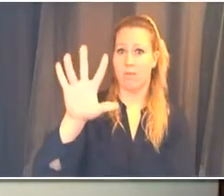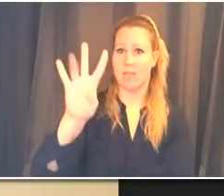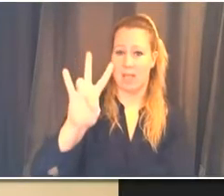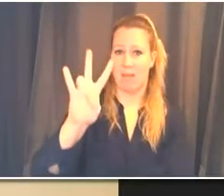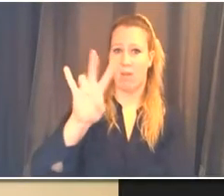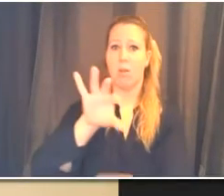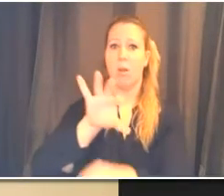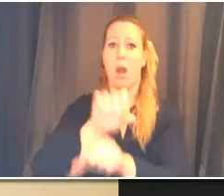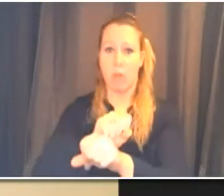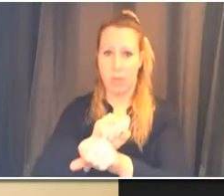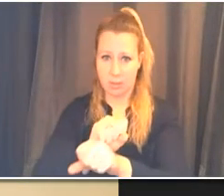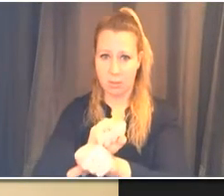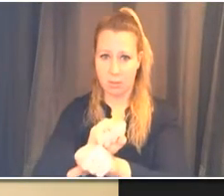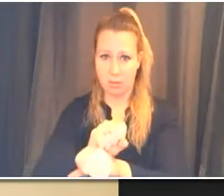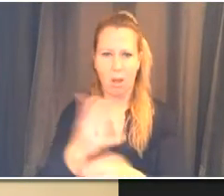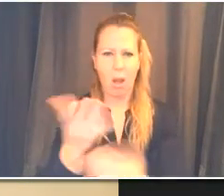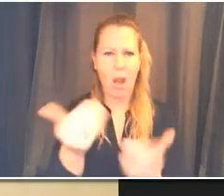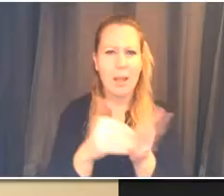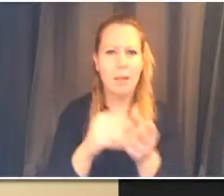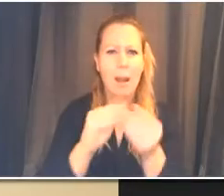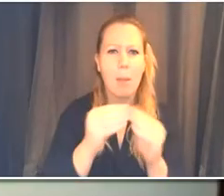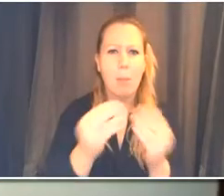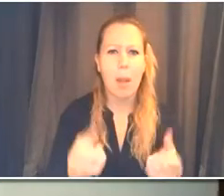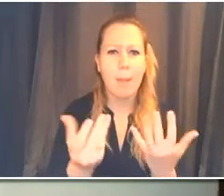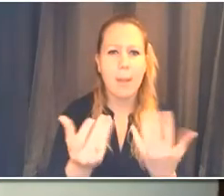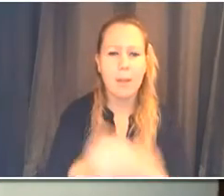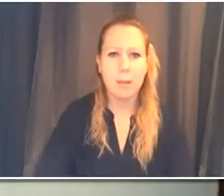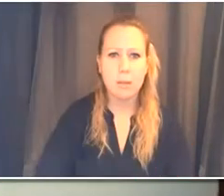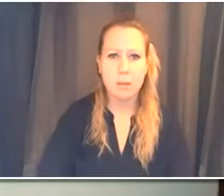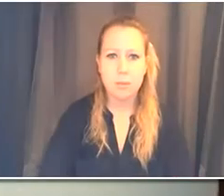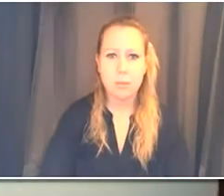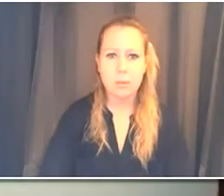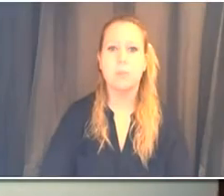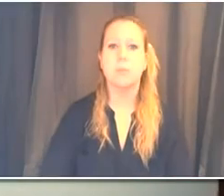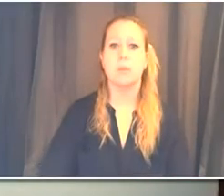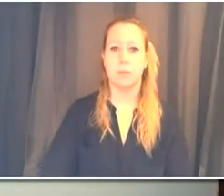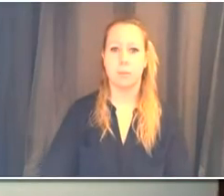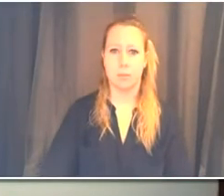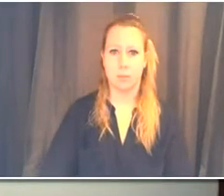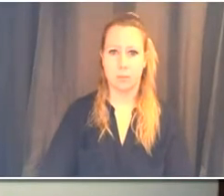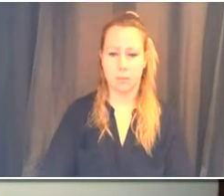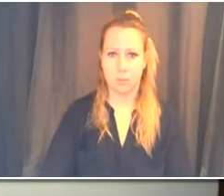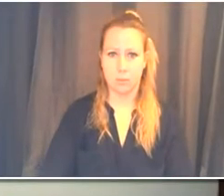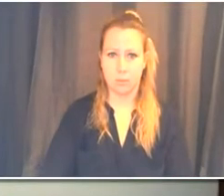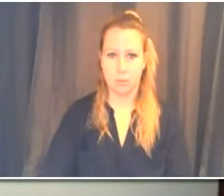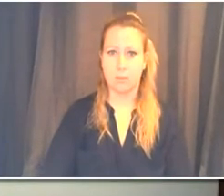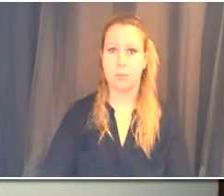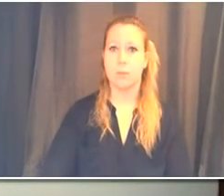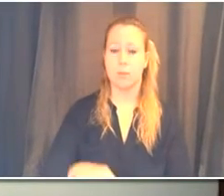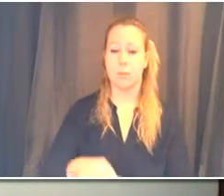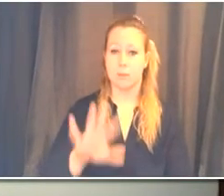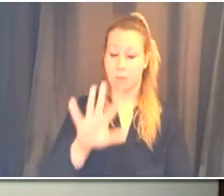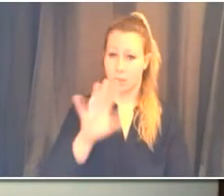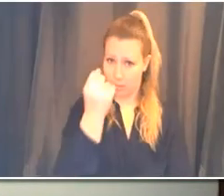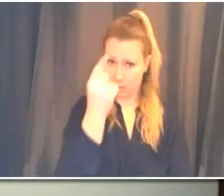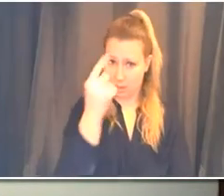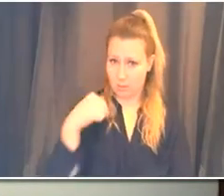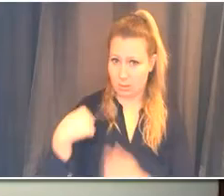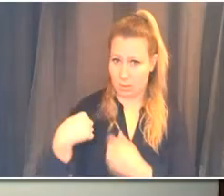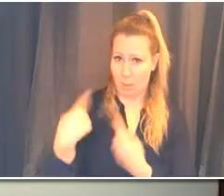a total of 2,157 arrests of which 950 were felonies